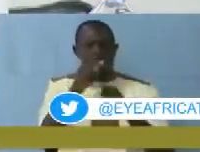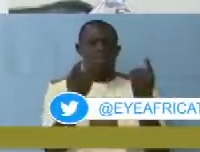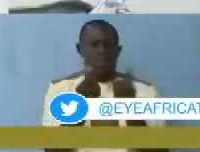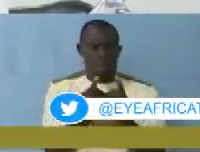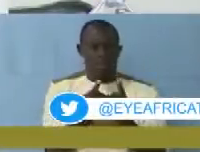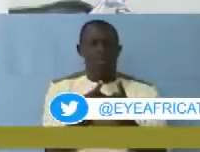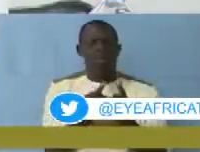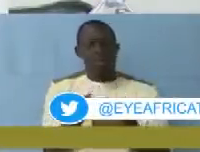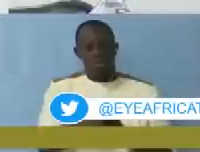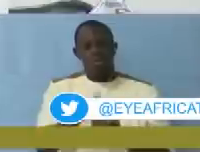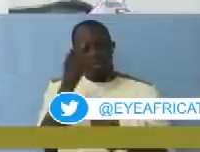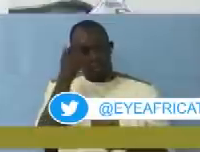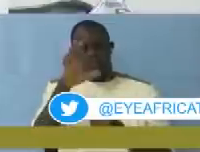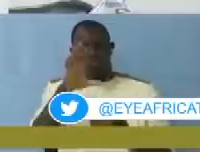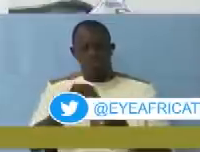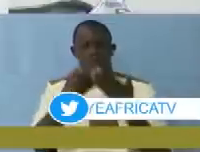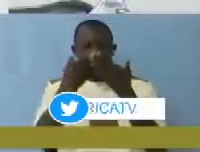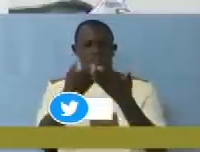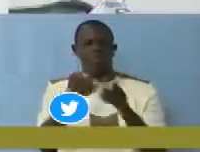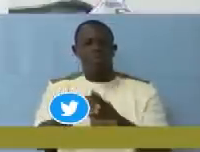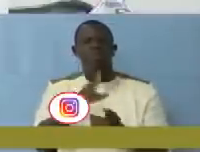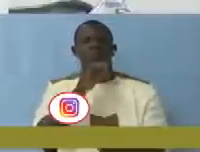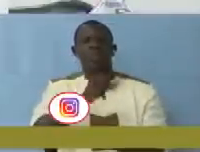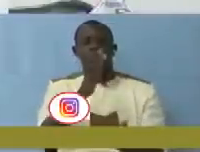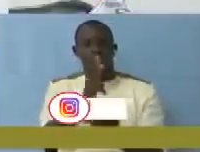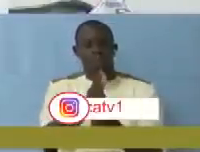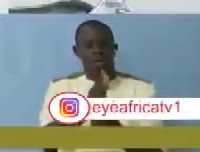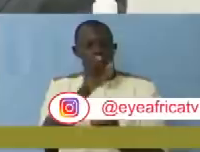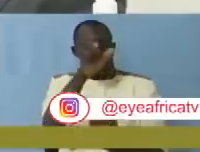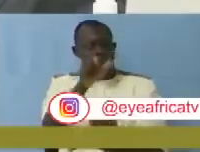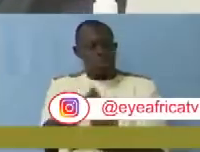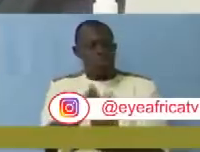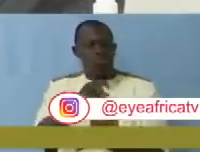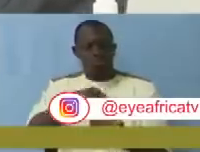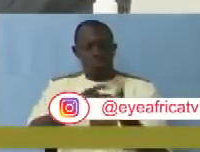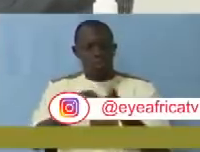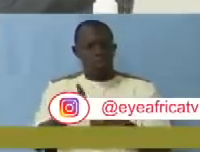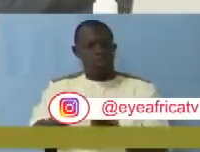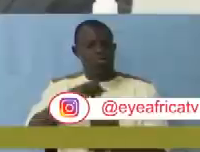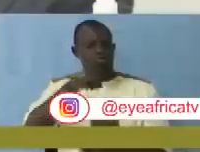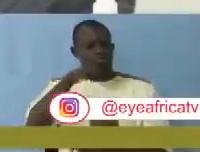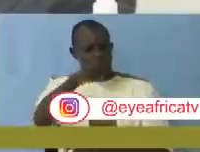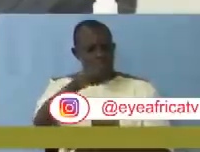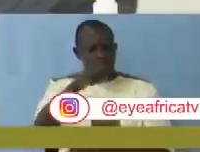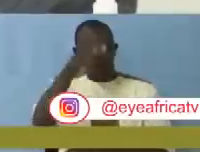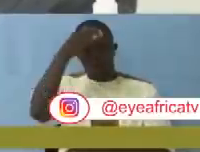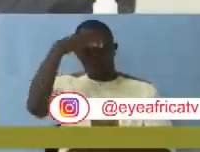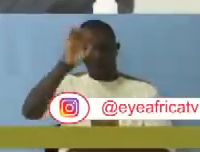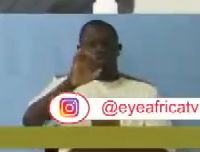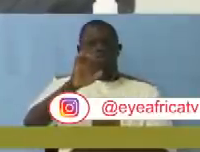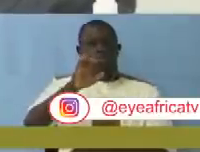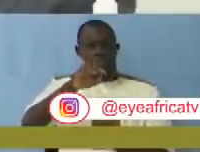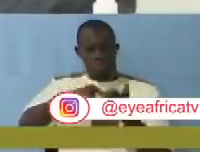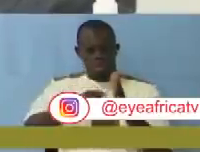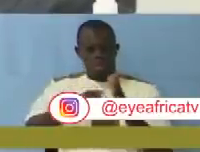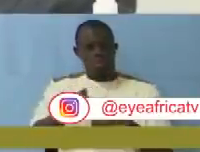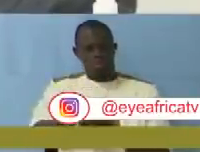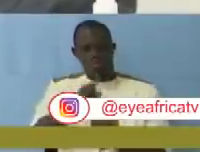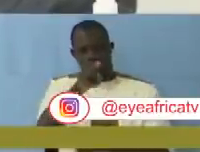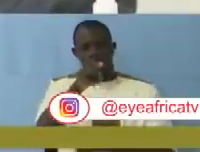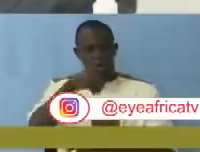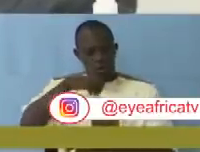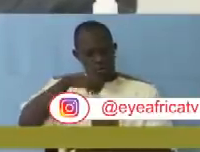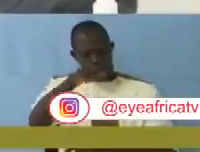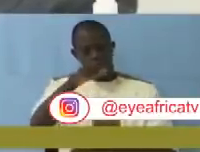to Mr. Witness, you know what? It would be misleading to the commission sedo yalo na membe gele nga nyimbe kala firindiri ku